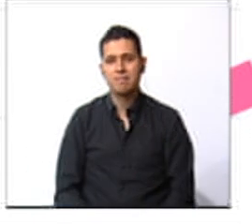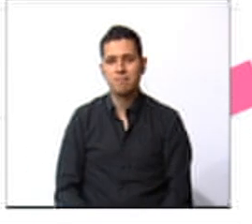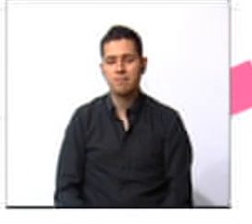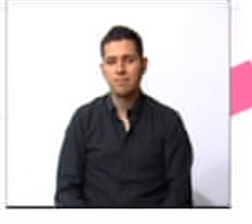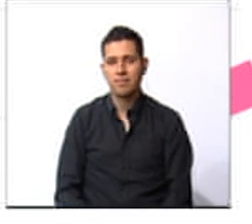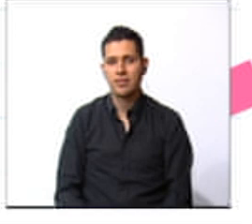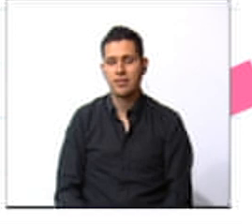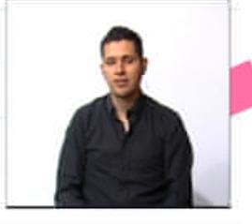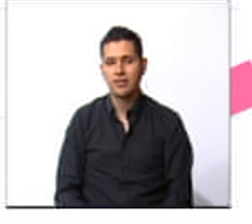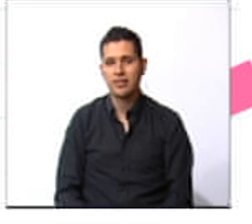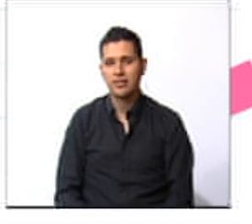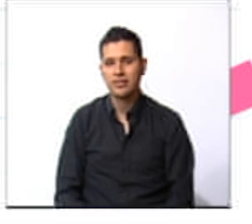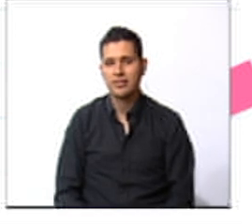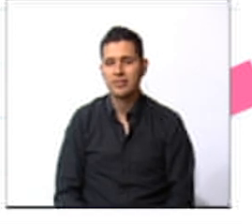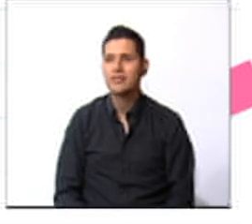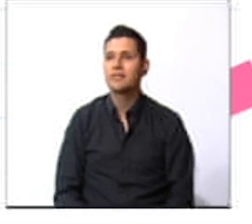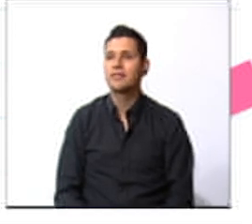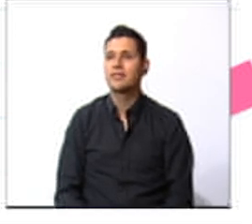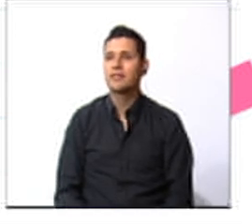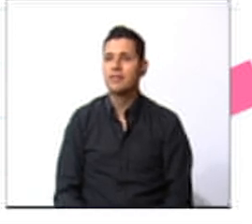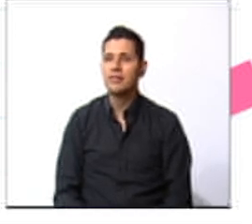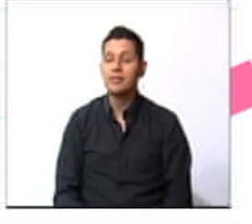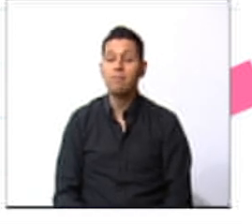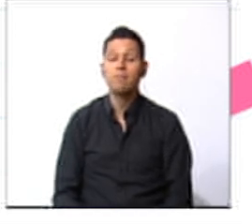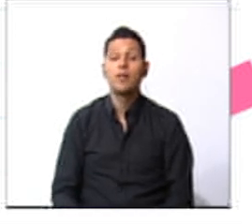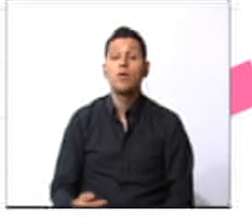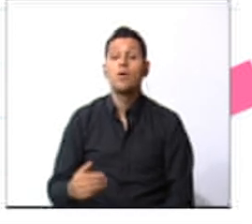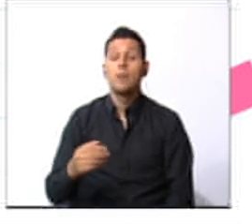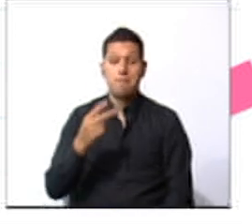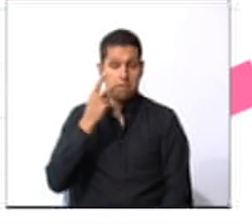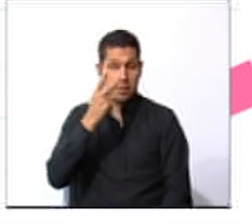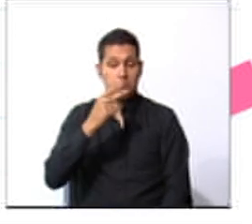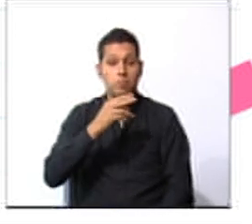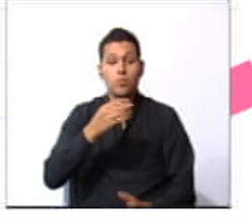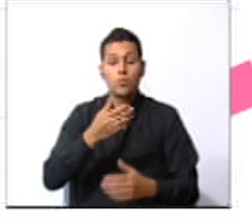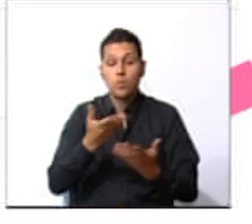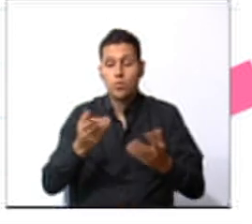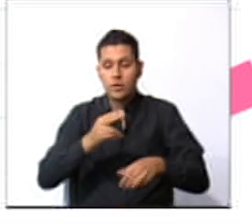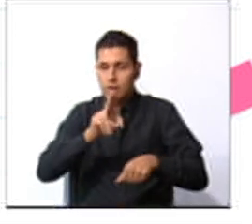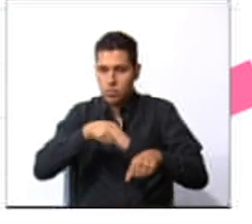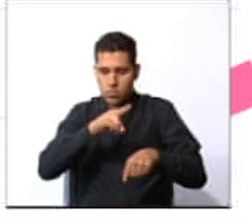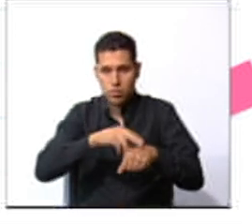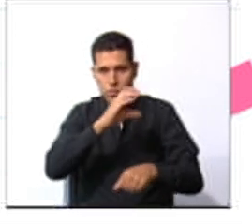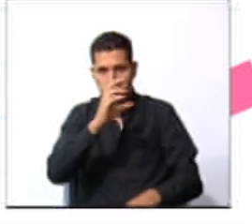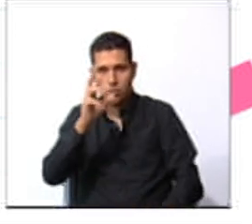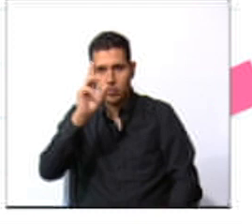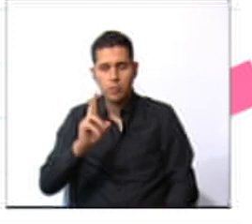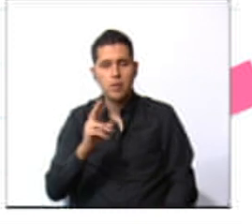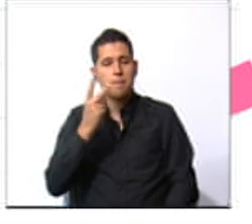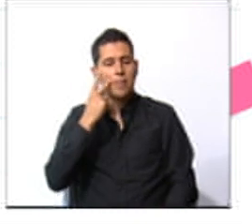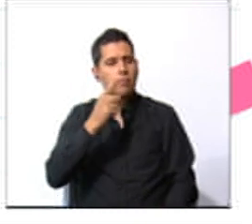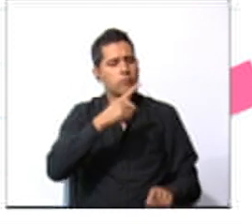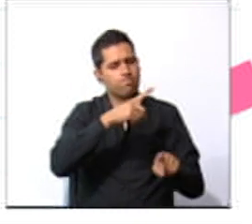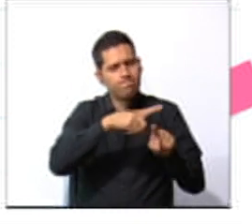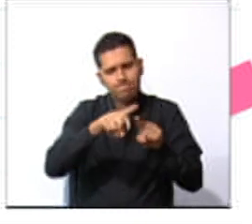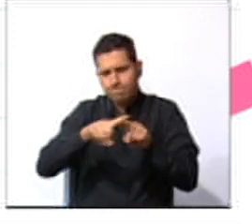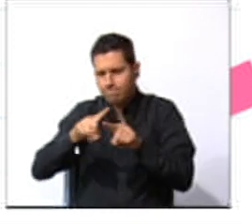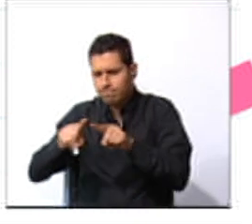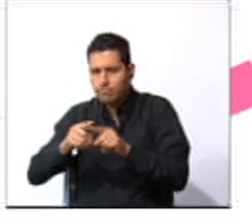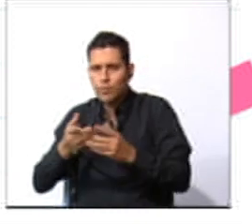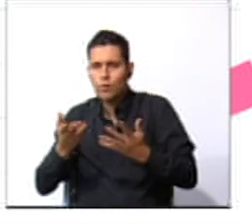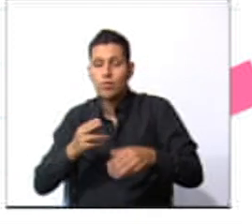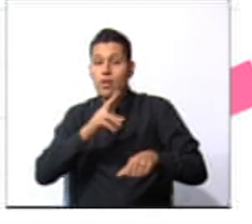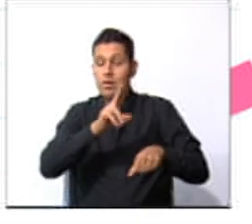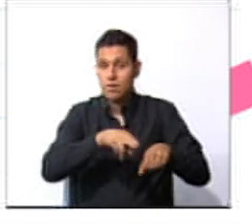see the natural beauty of Costa Rica with a rich diversity of natural beauty and